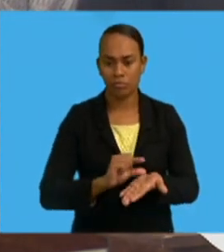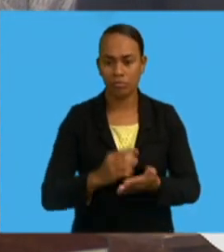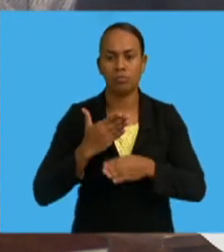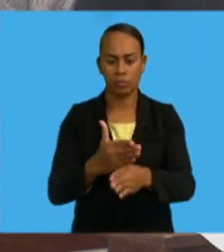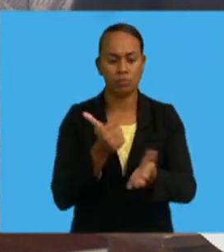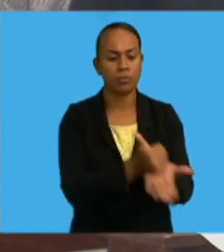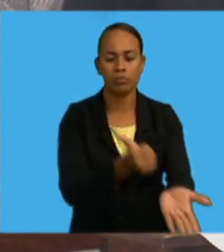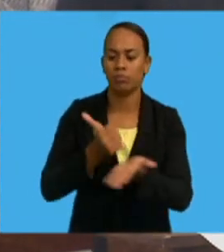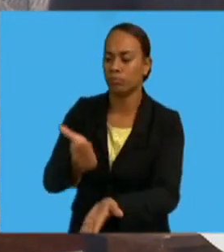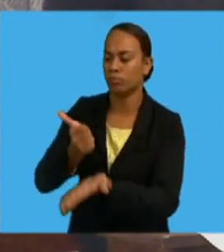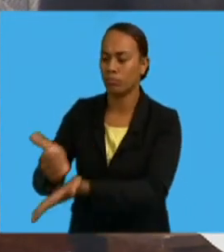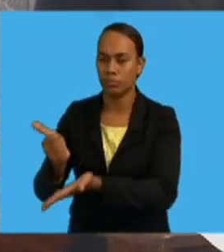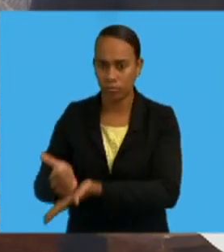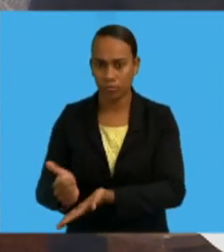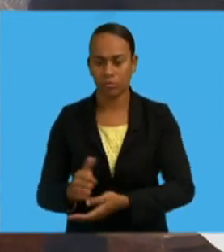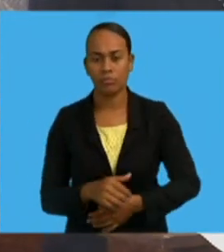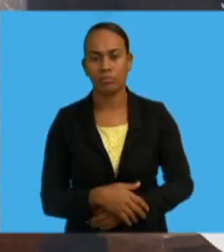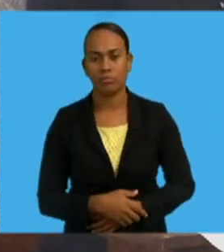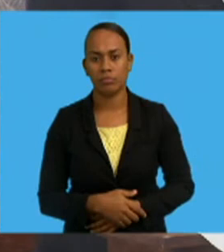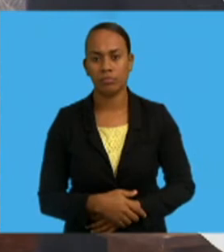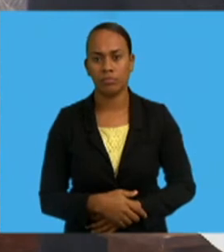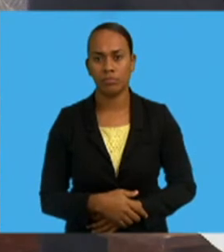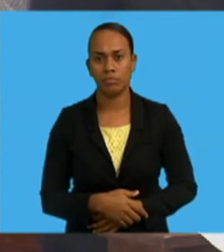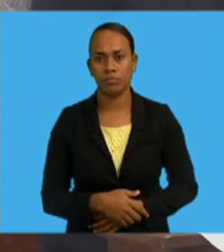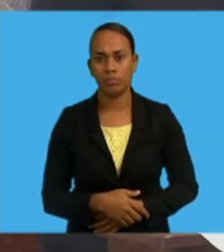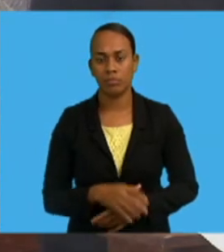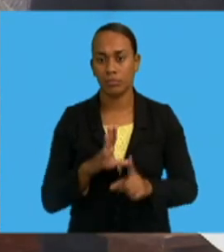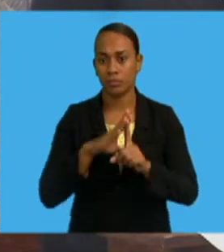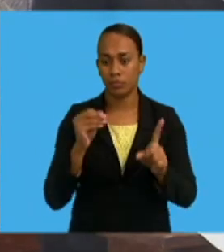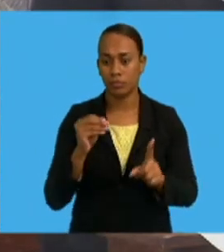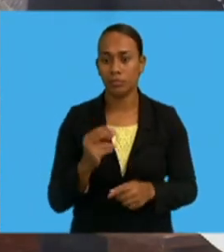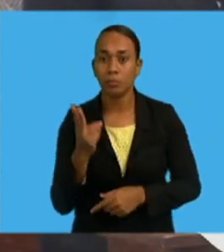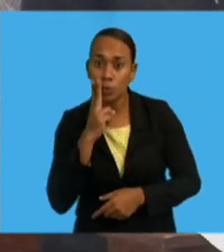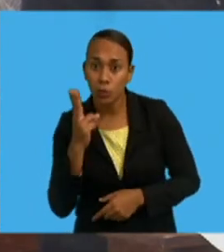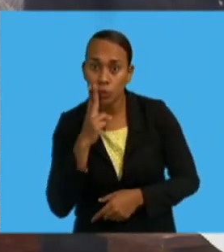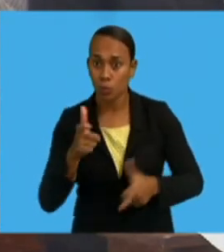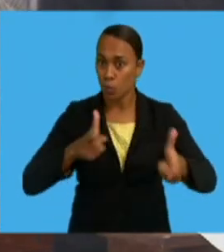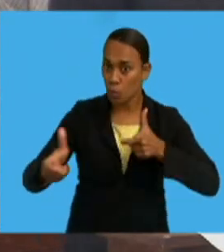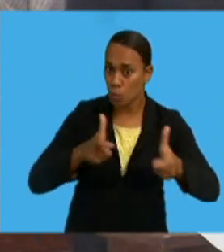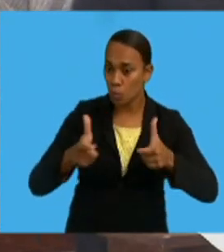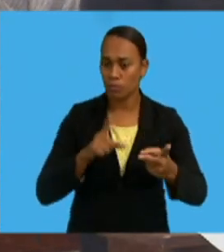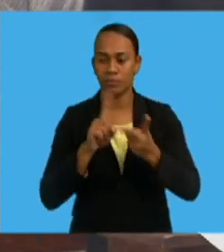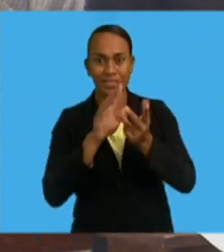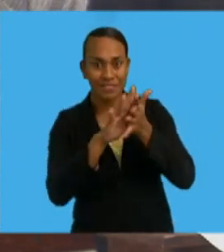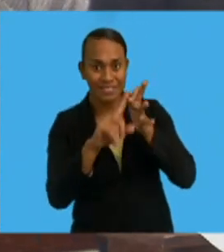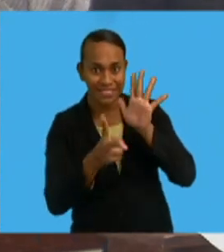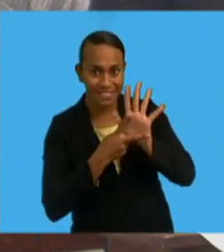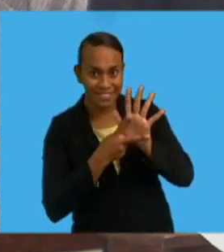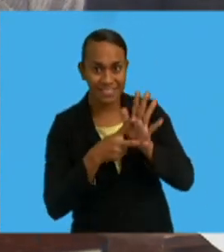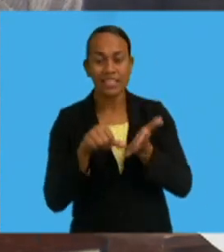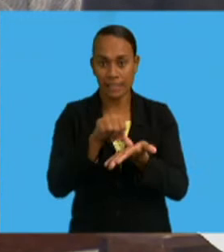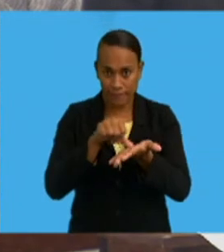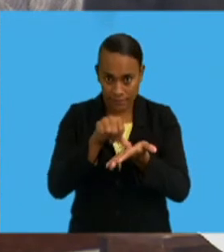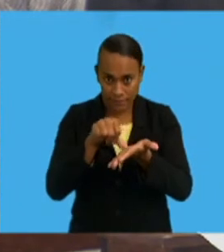just to highlight three, enforcement of tobacco control, HIV/AIDS prevention and control, adolescents' reproductive health.